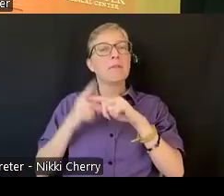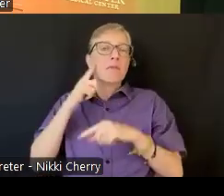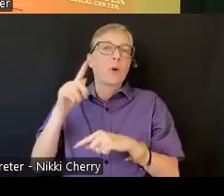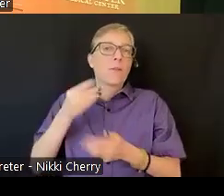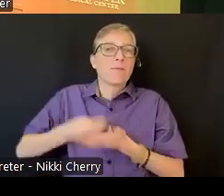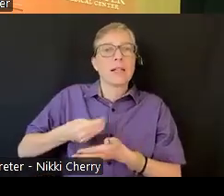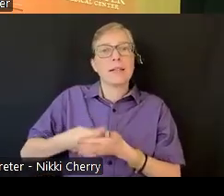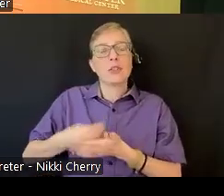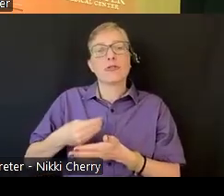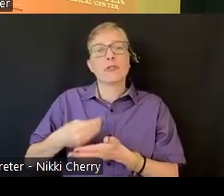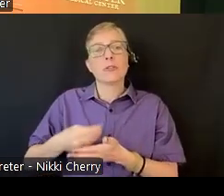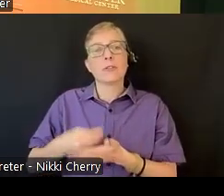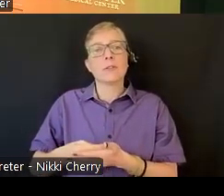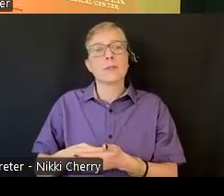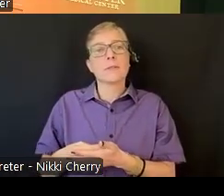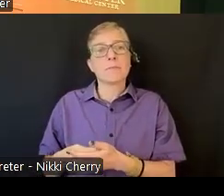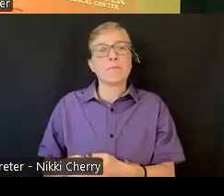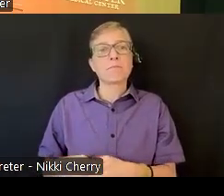of our overall clinical data.